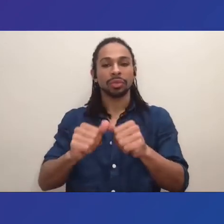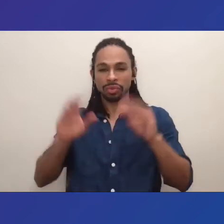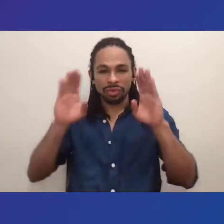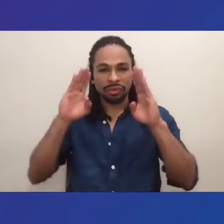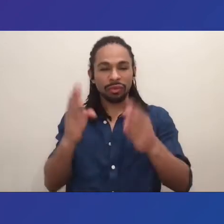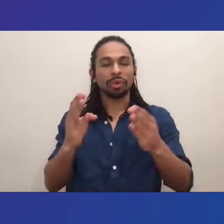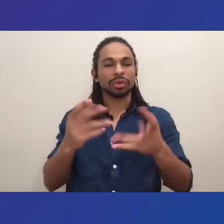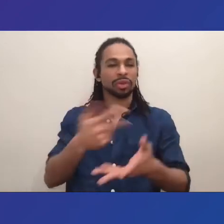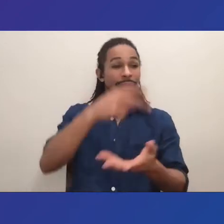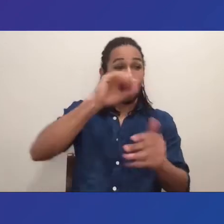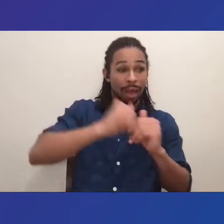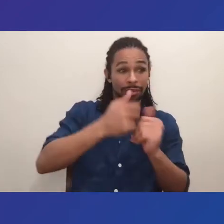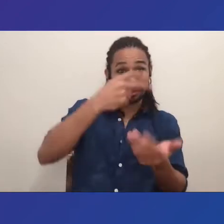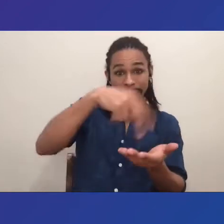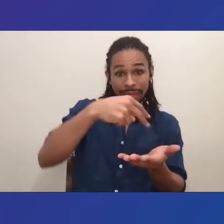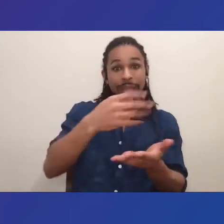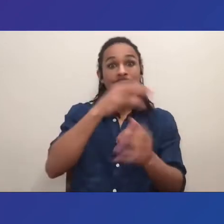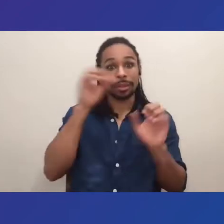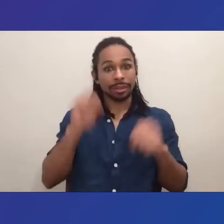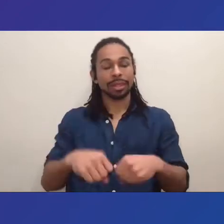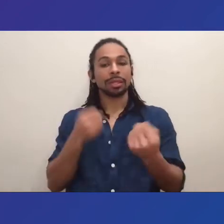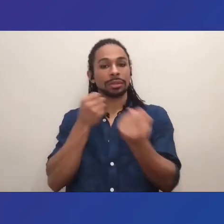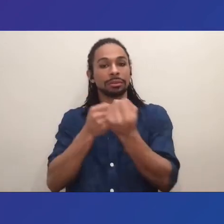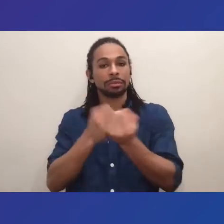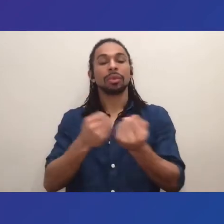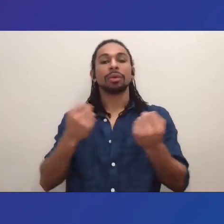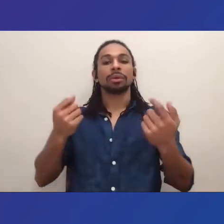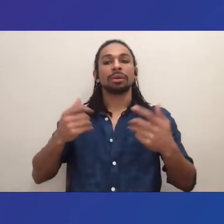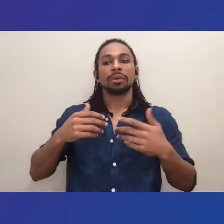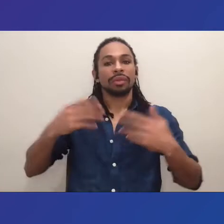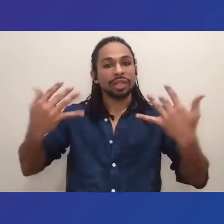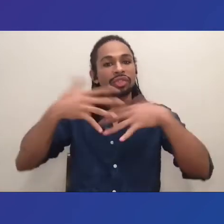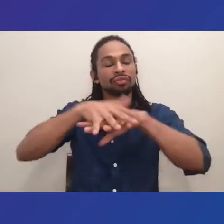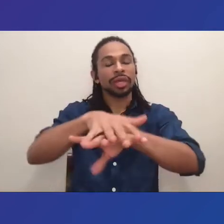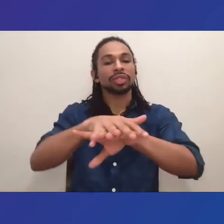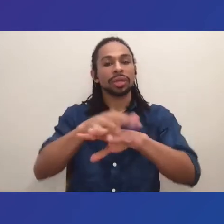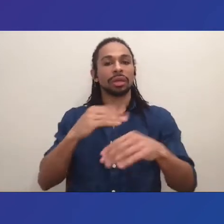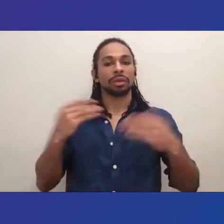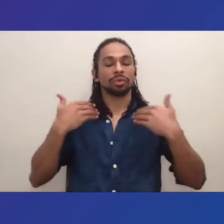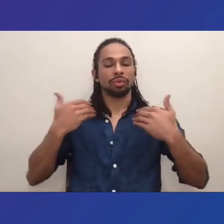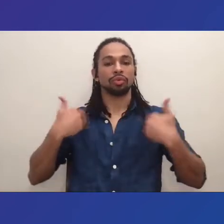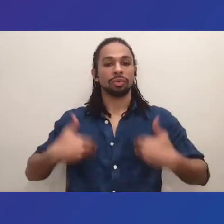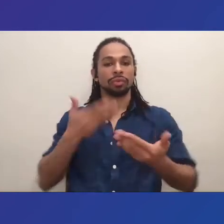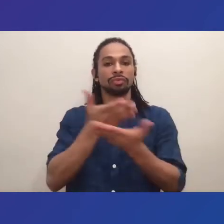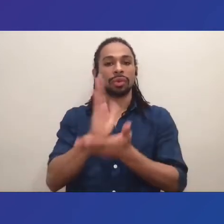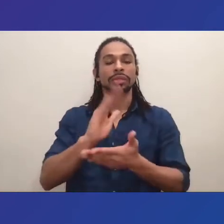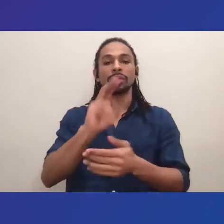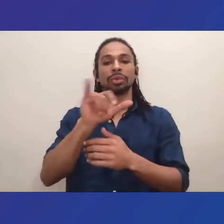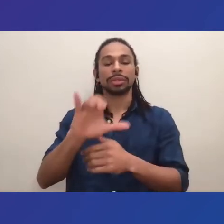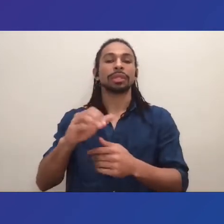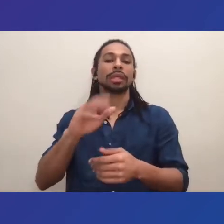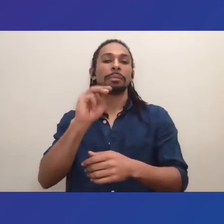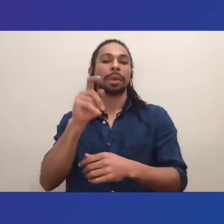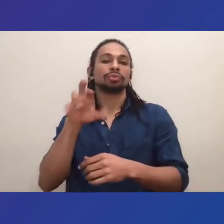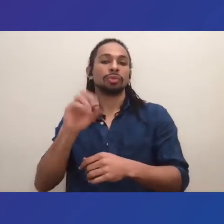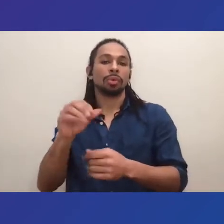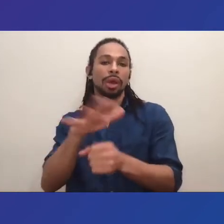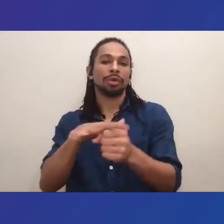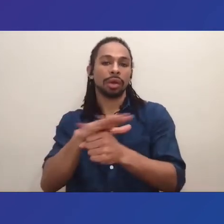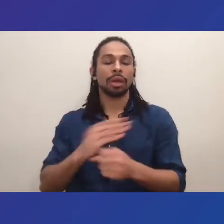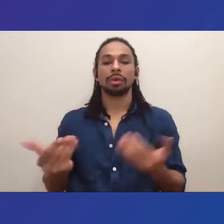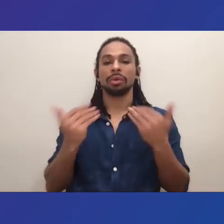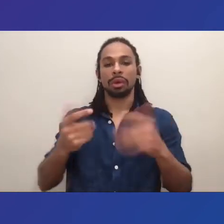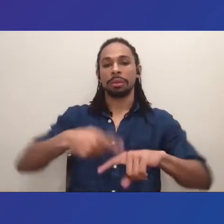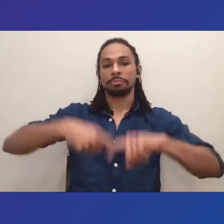the inclusion, integration, and human rights in the New York City metropolitan area. Let's